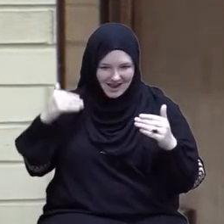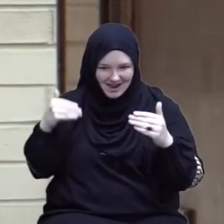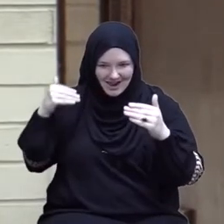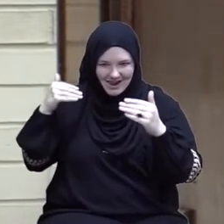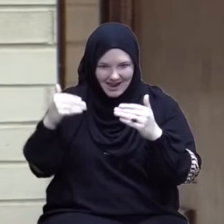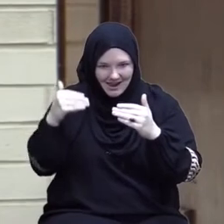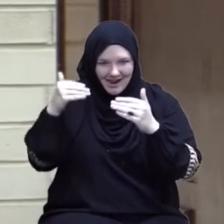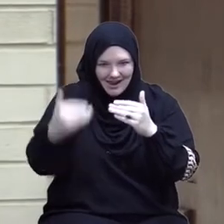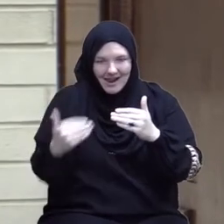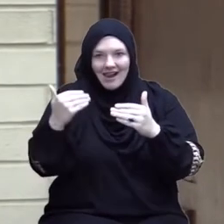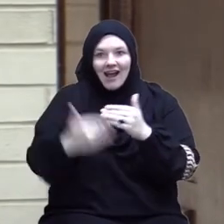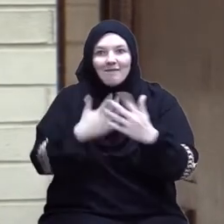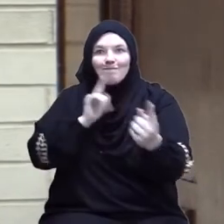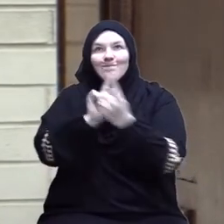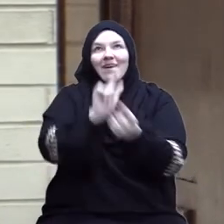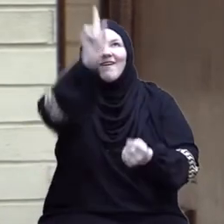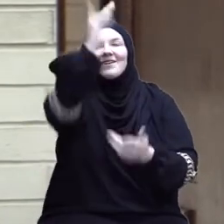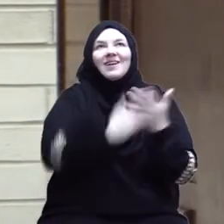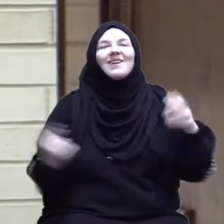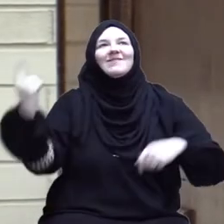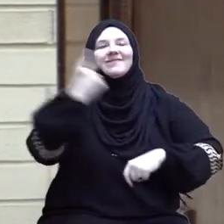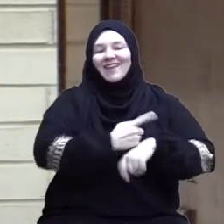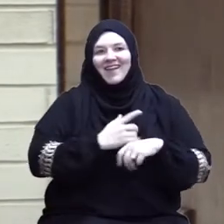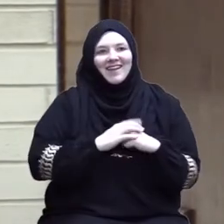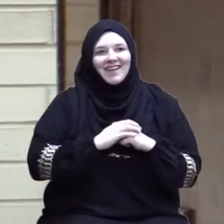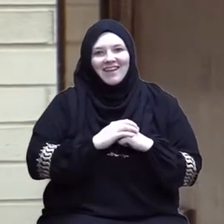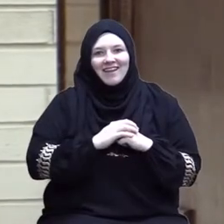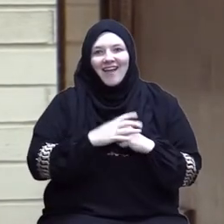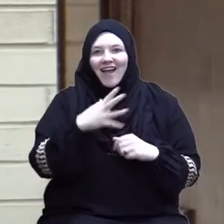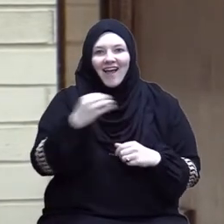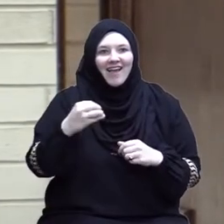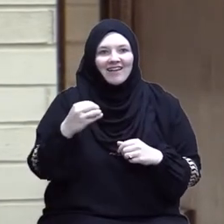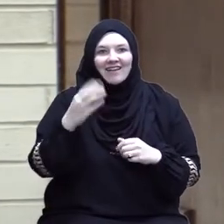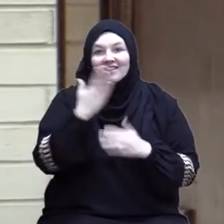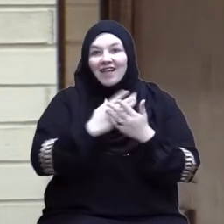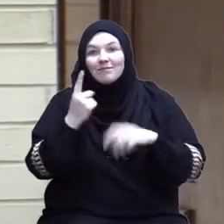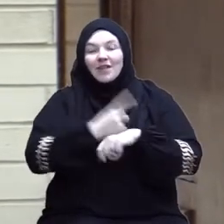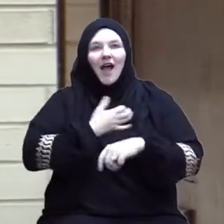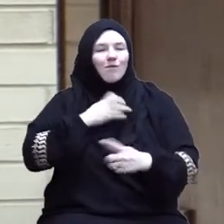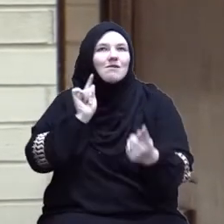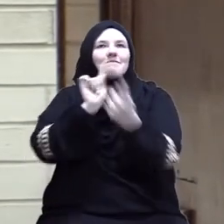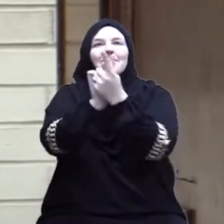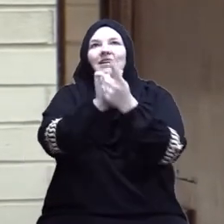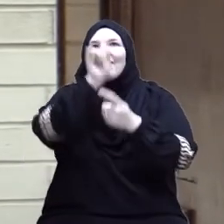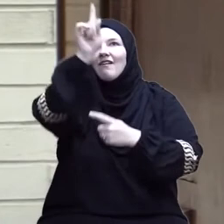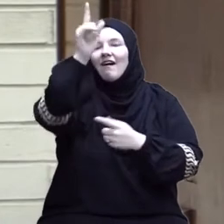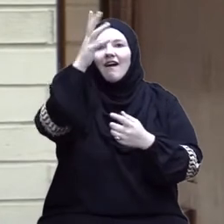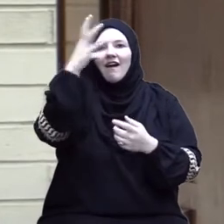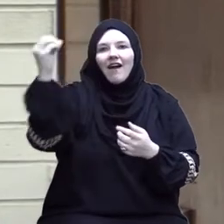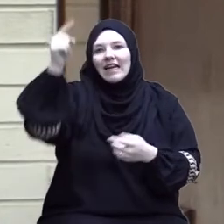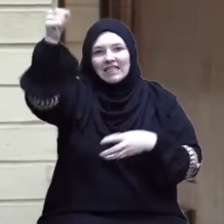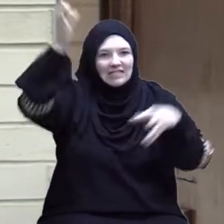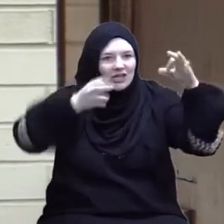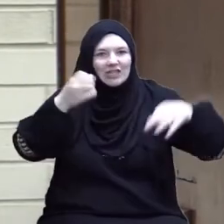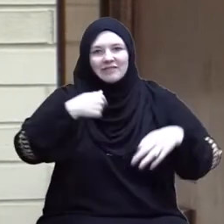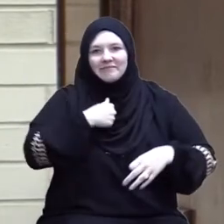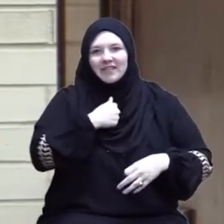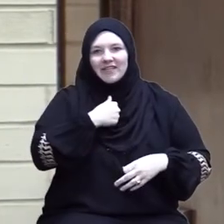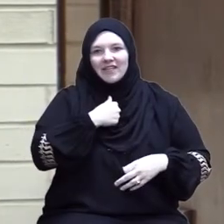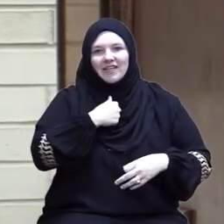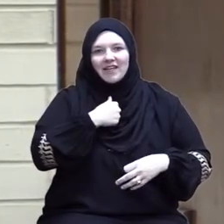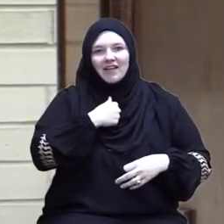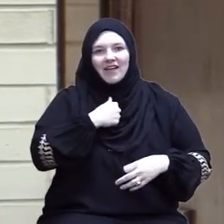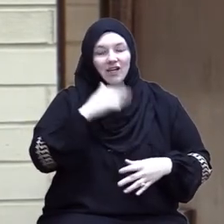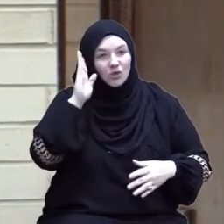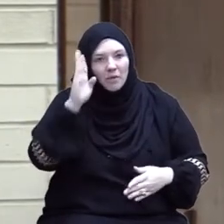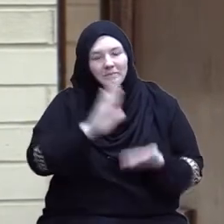accountability, your faith is enhanced and actively guides your choices.